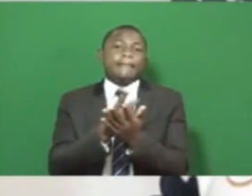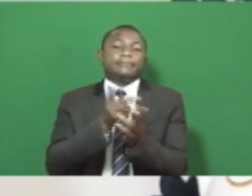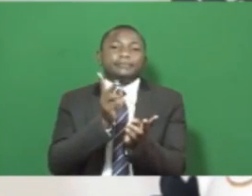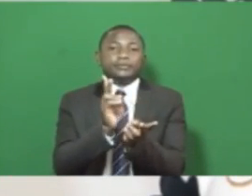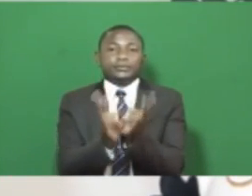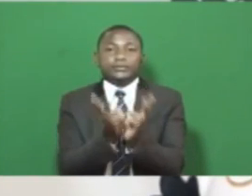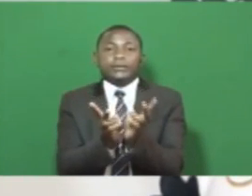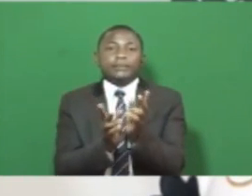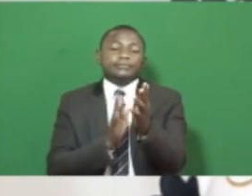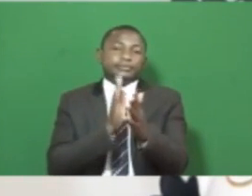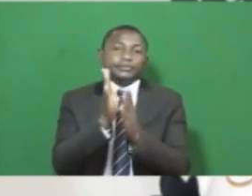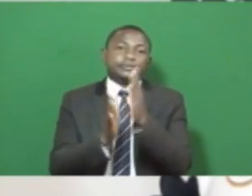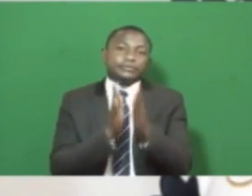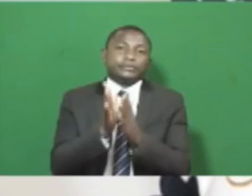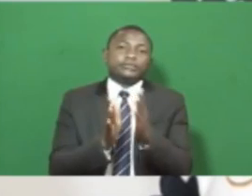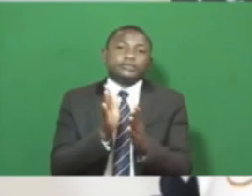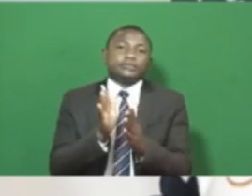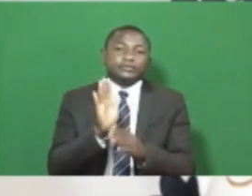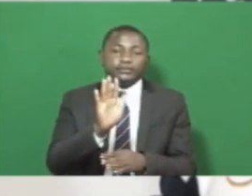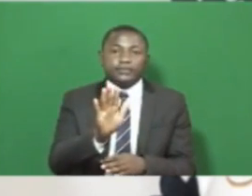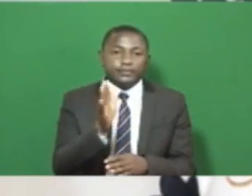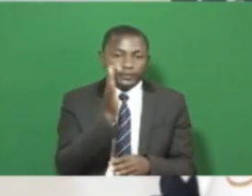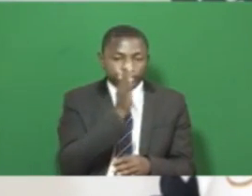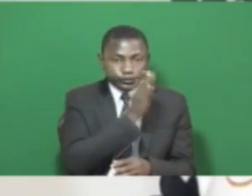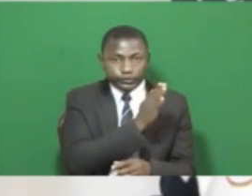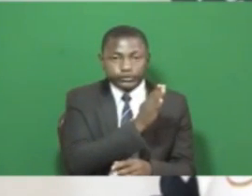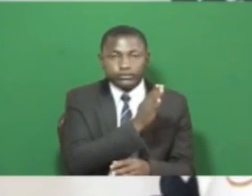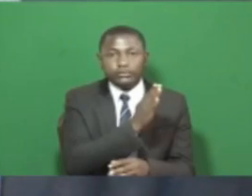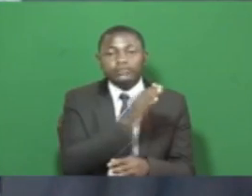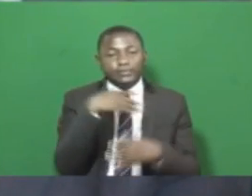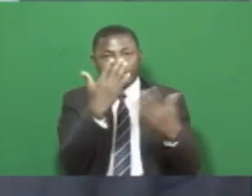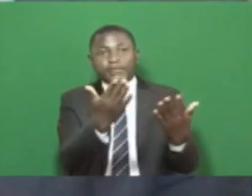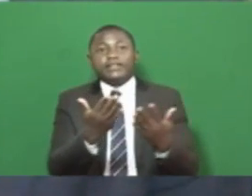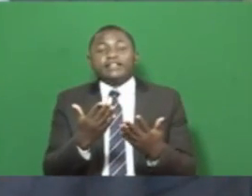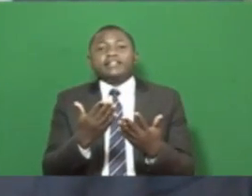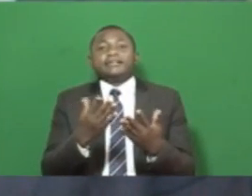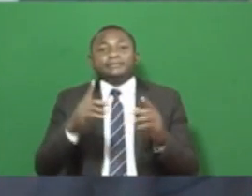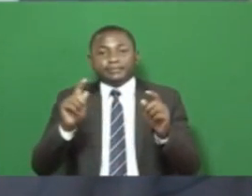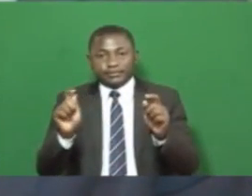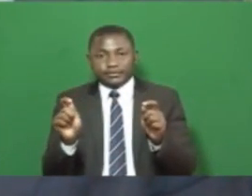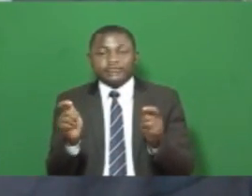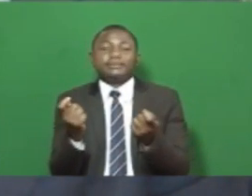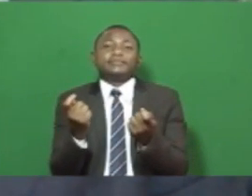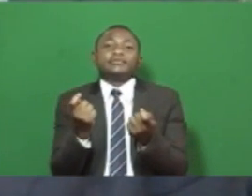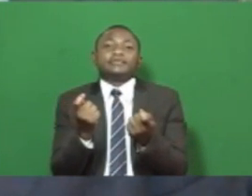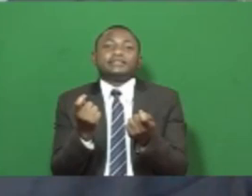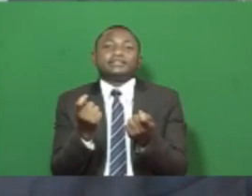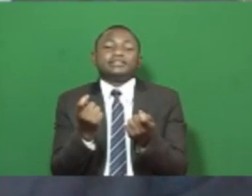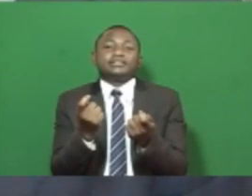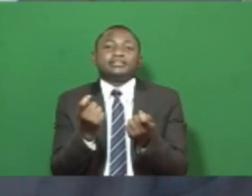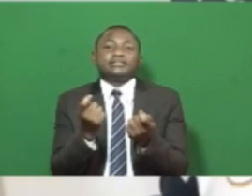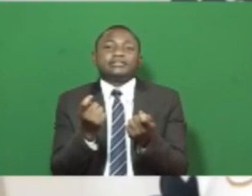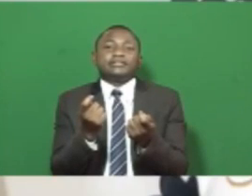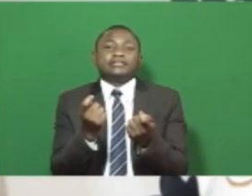ndovari kutiisira musign language vabetera kwazisai vateereri tinokuchingamidzai vateereri